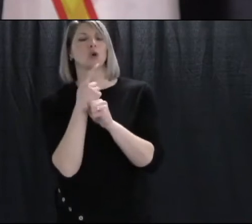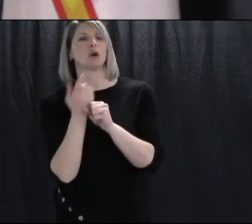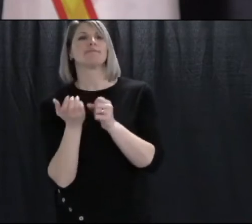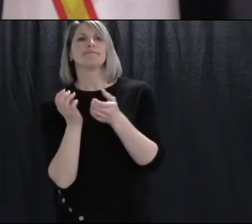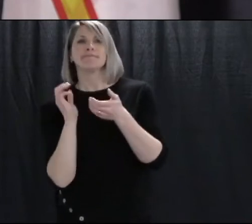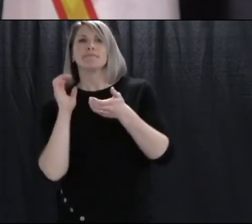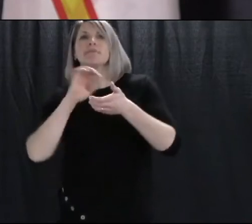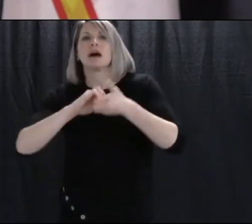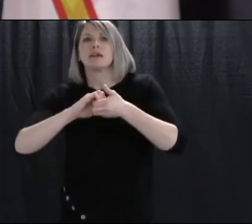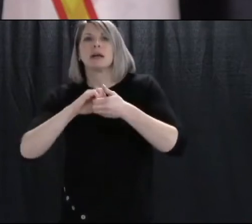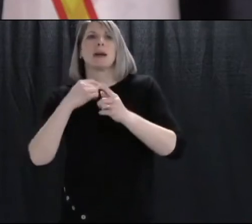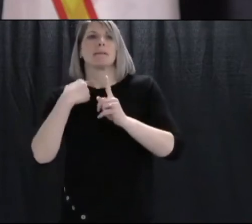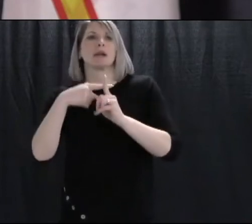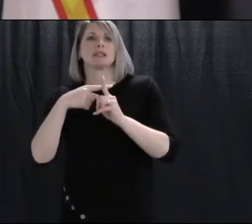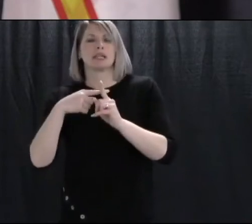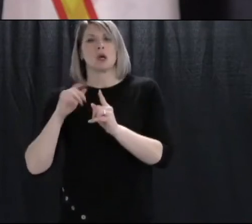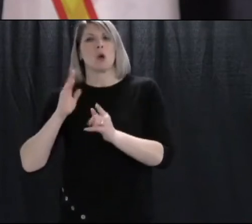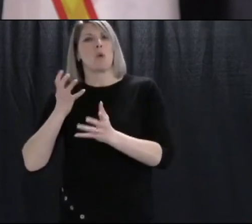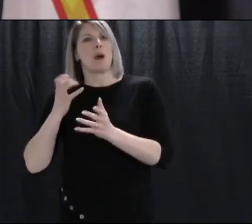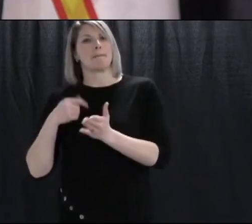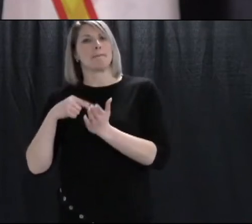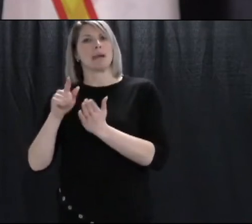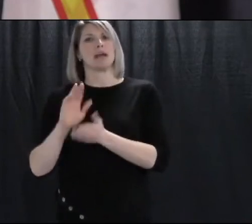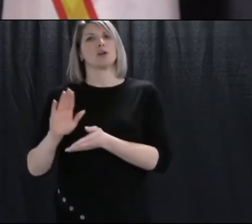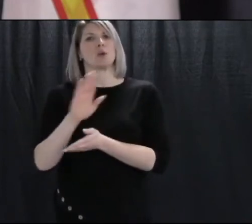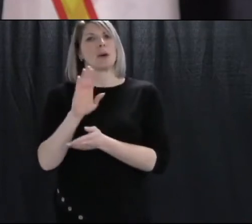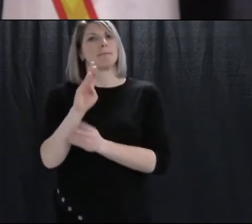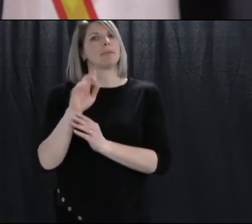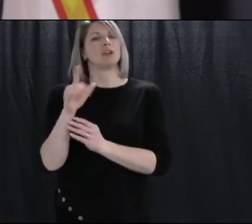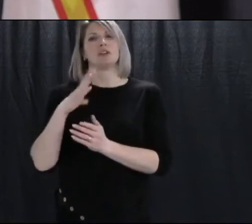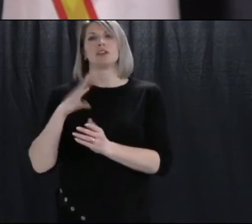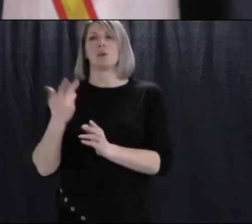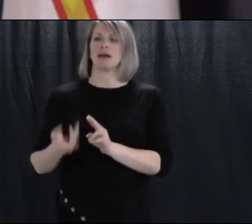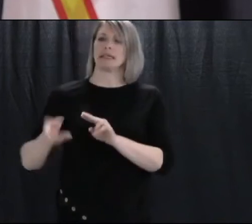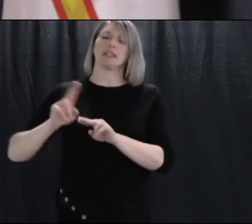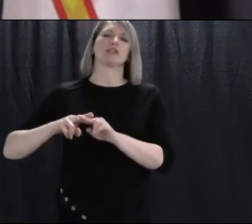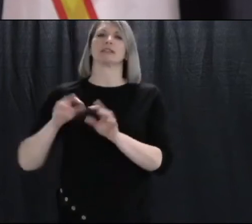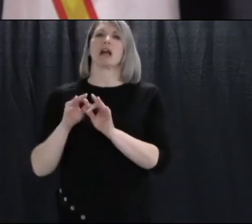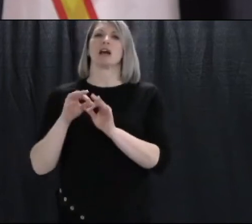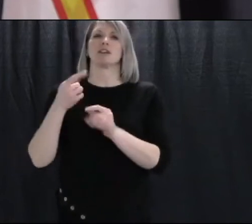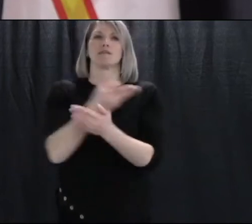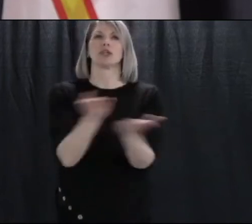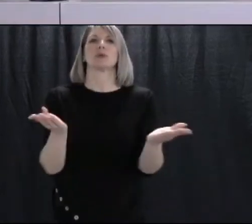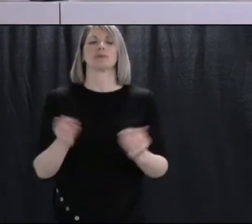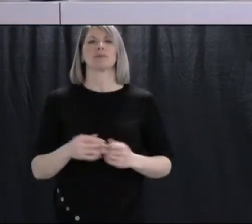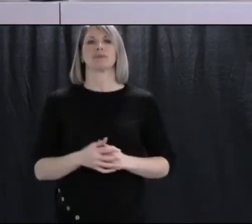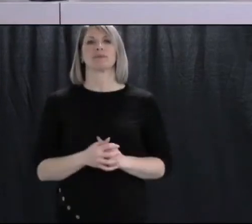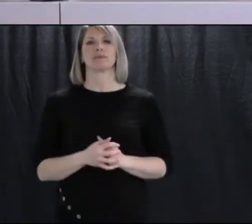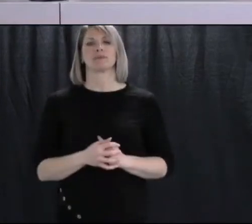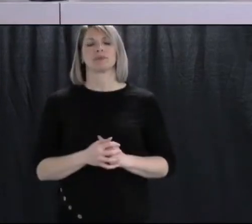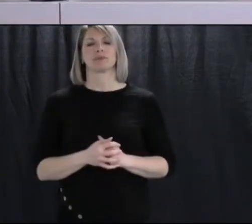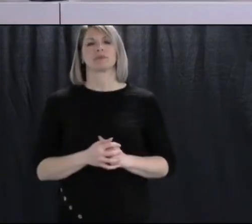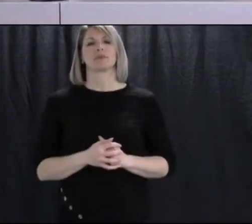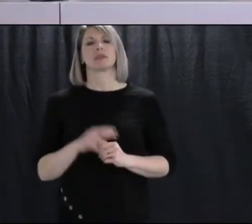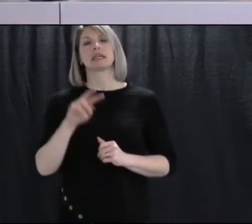to pay the bills for Newfoundlanders and Labradorians. And just the last question for this whole offering is